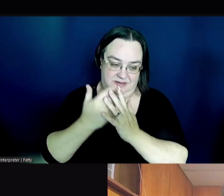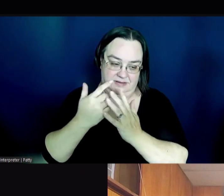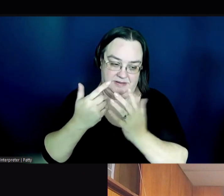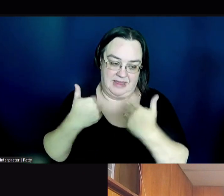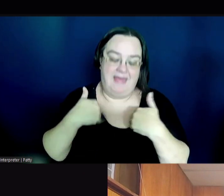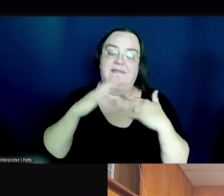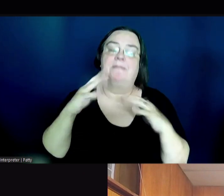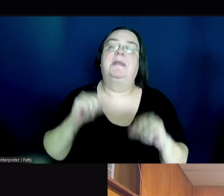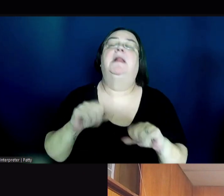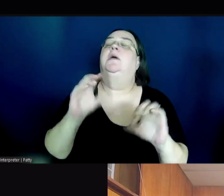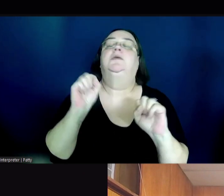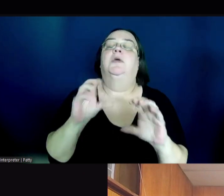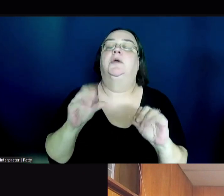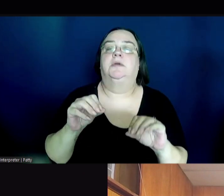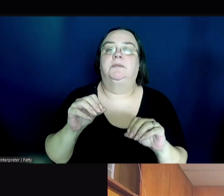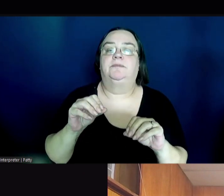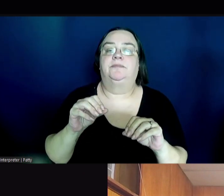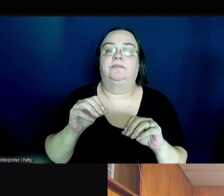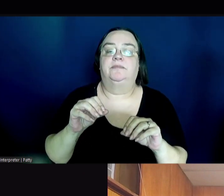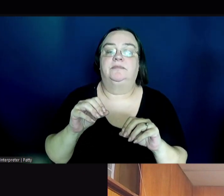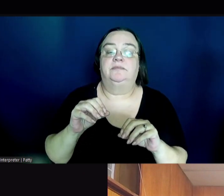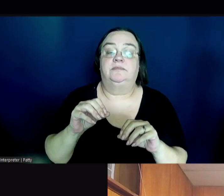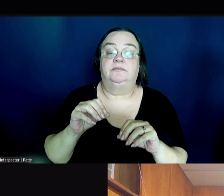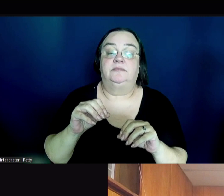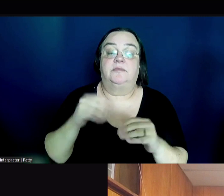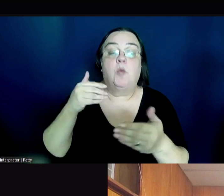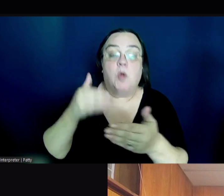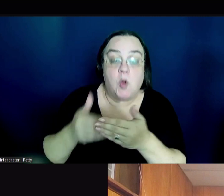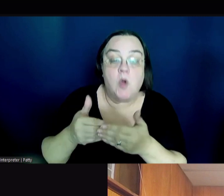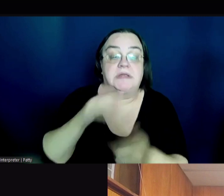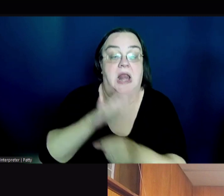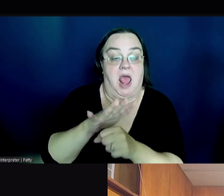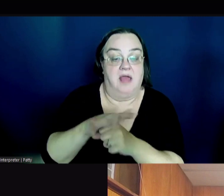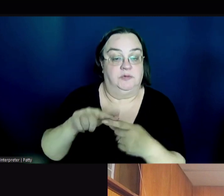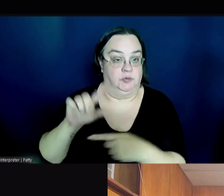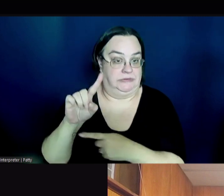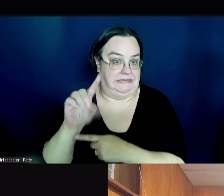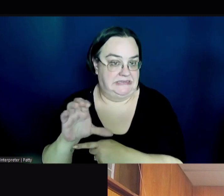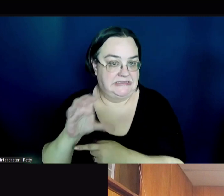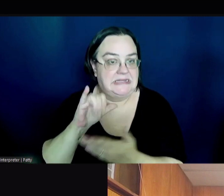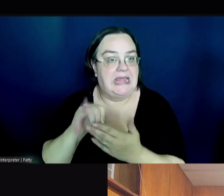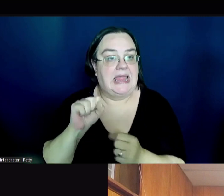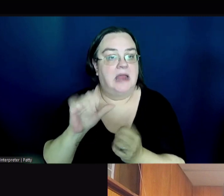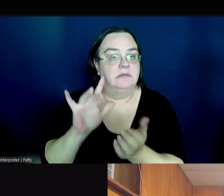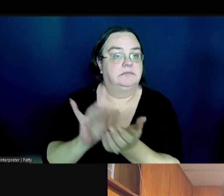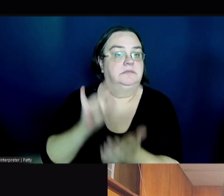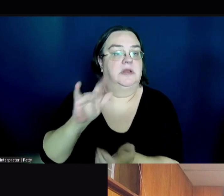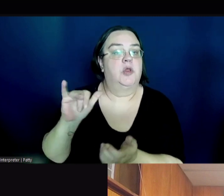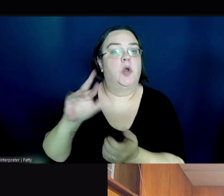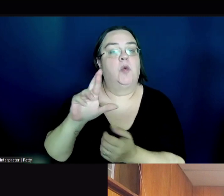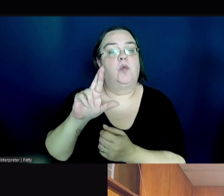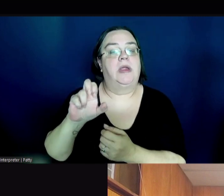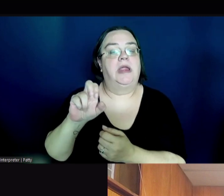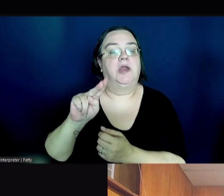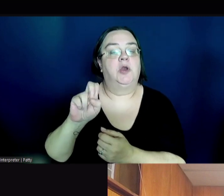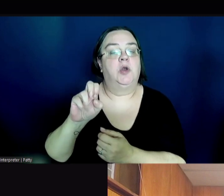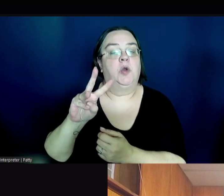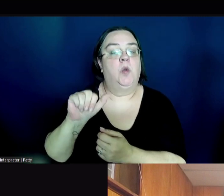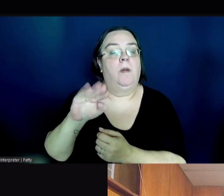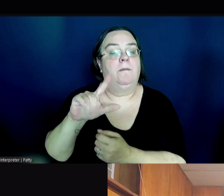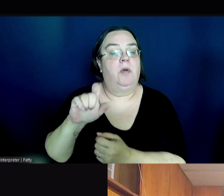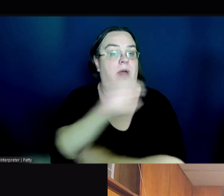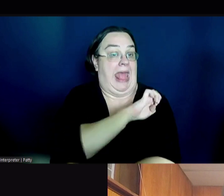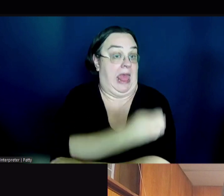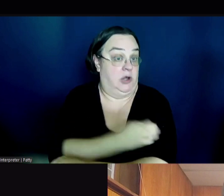DC, so we're close enough to the district that we can take advantage of renewable energy credits that are offered in the district that are